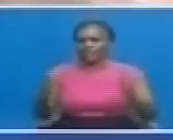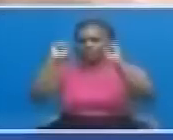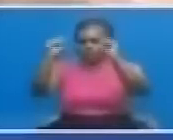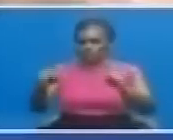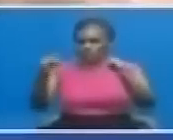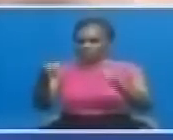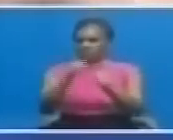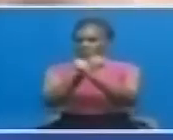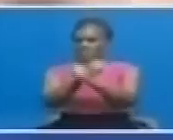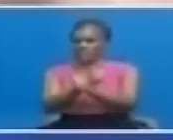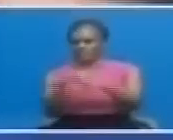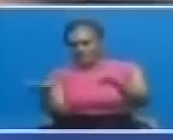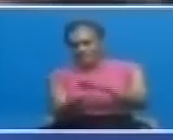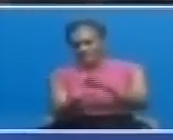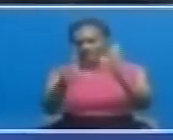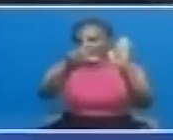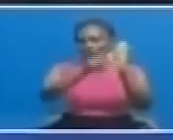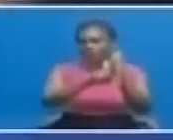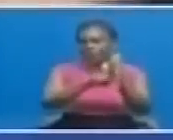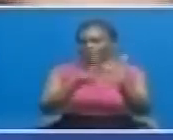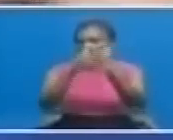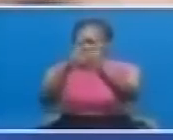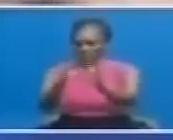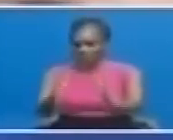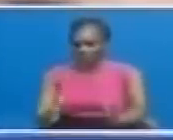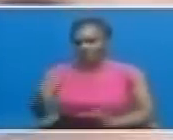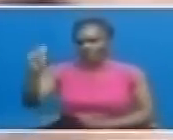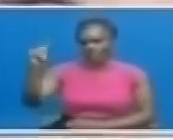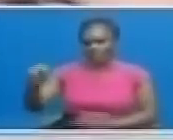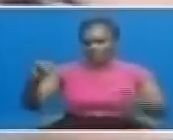is protected under the law. Rita Tinina, KTN News.